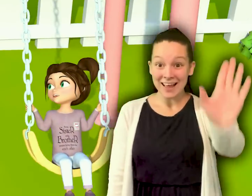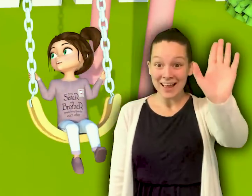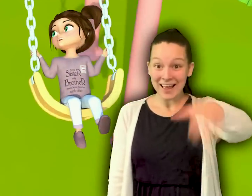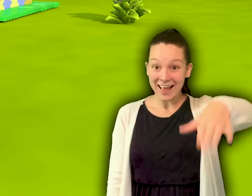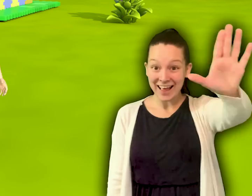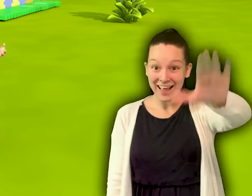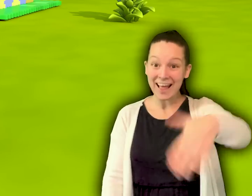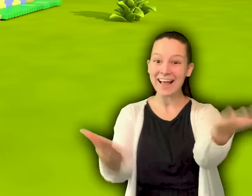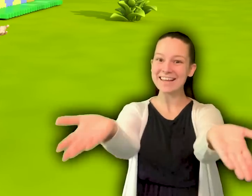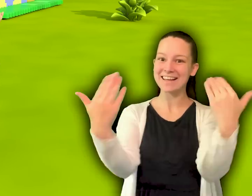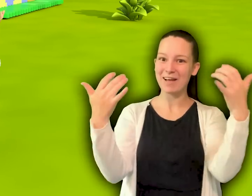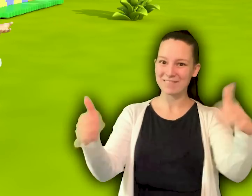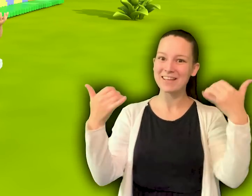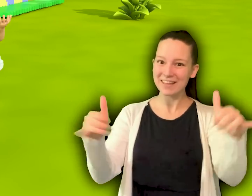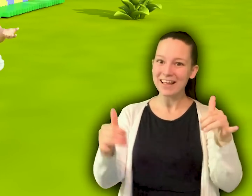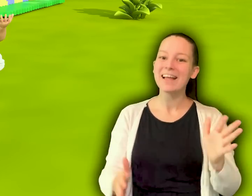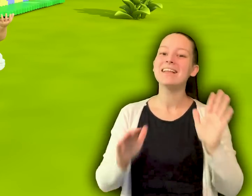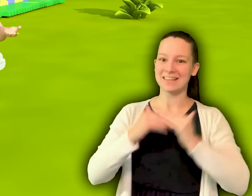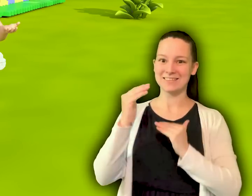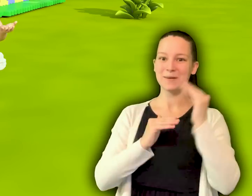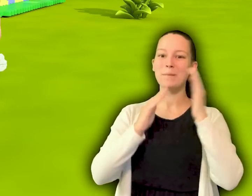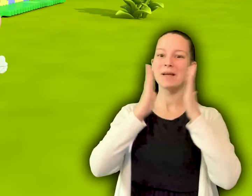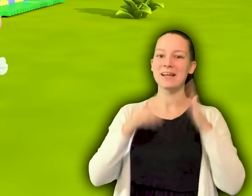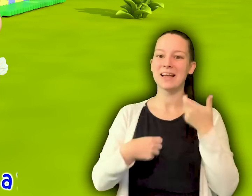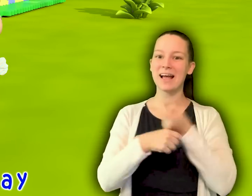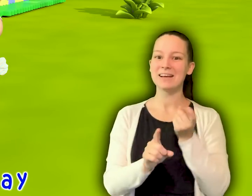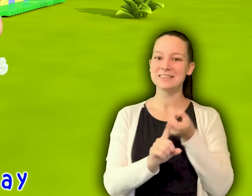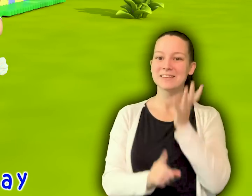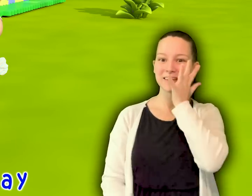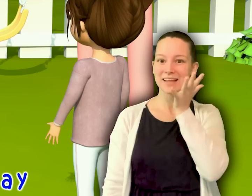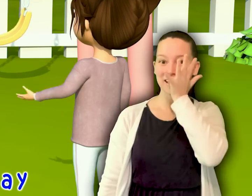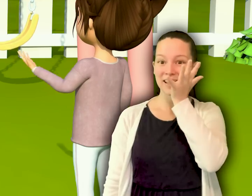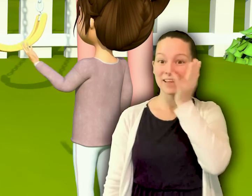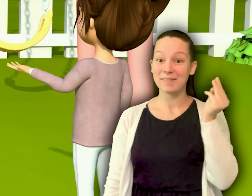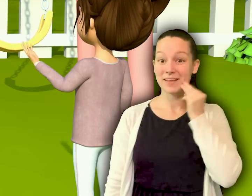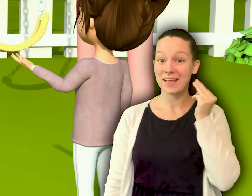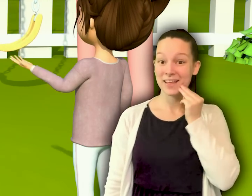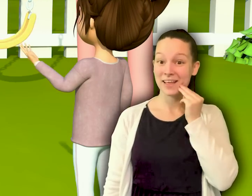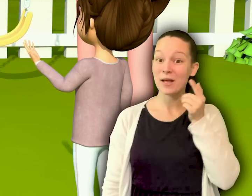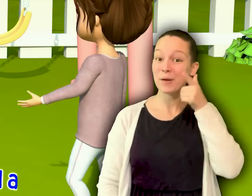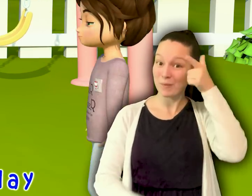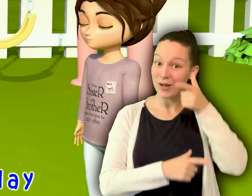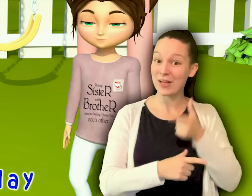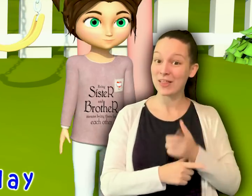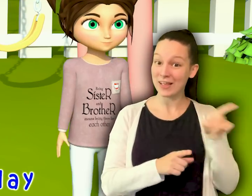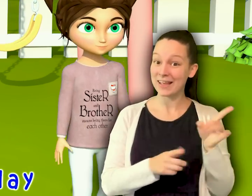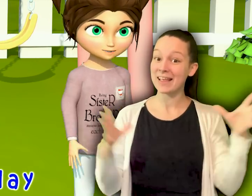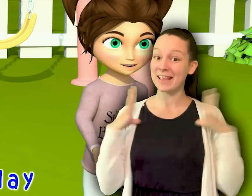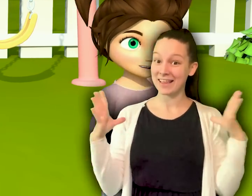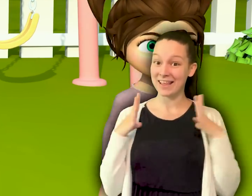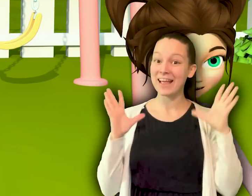play hey hey come on play Let's Go build a house of hey Mary's brothers on